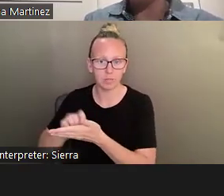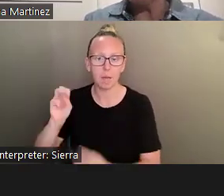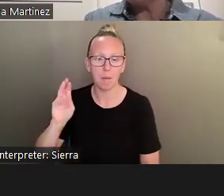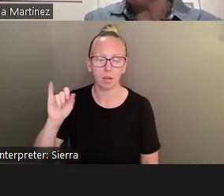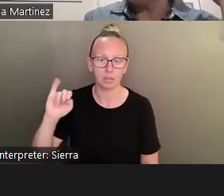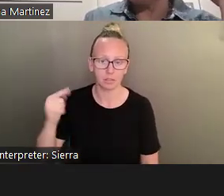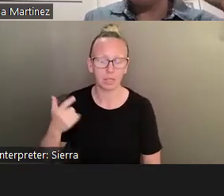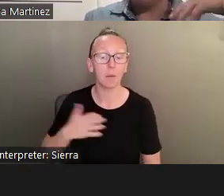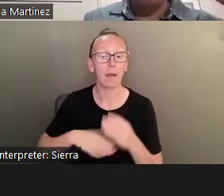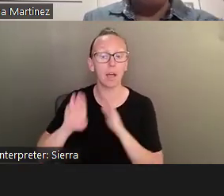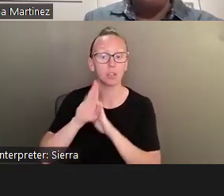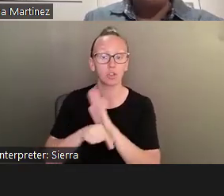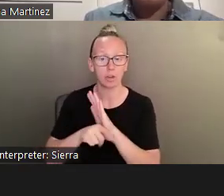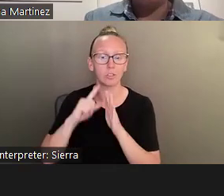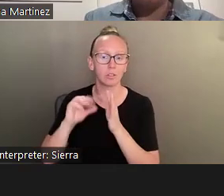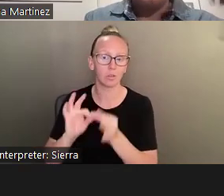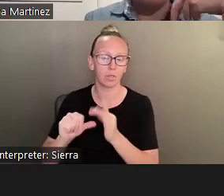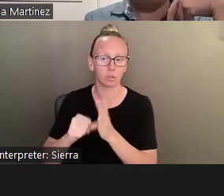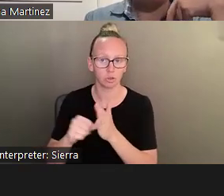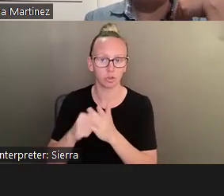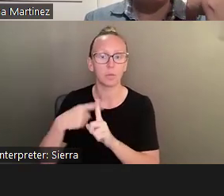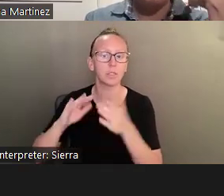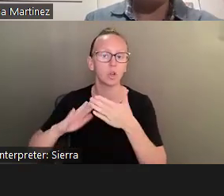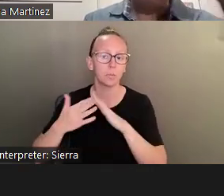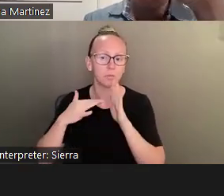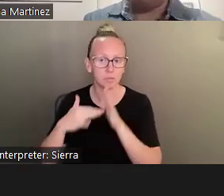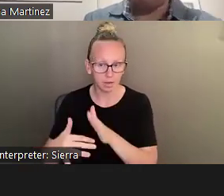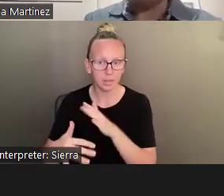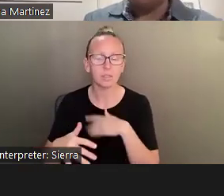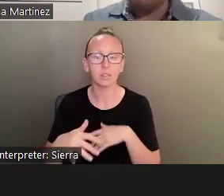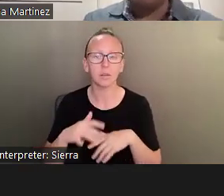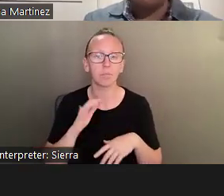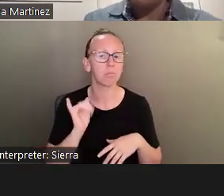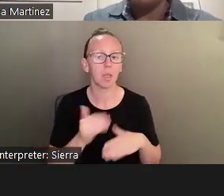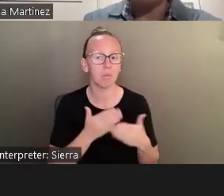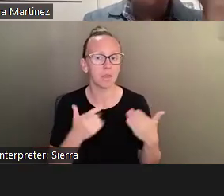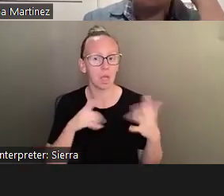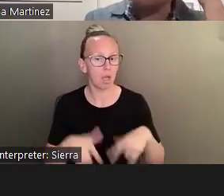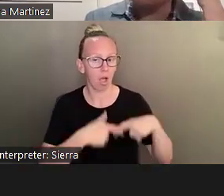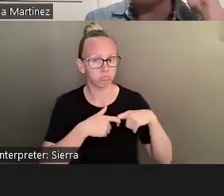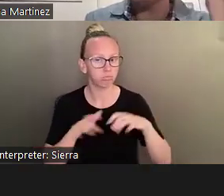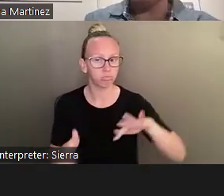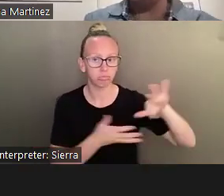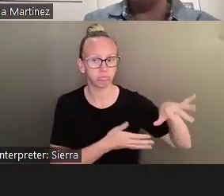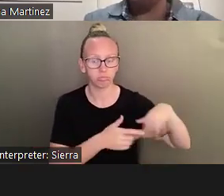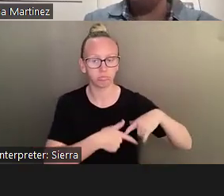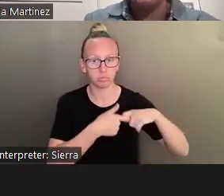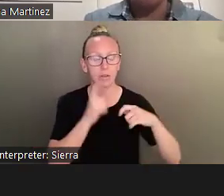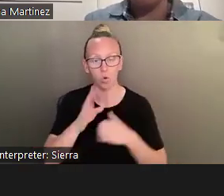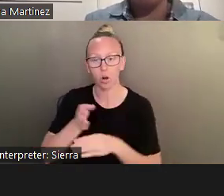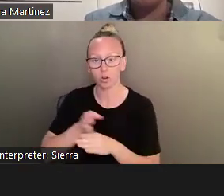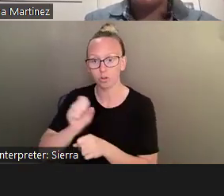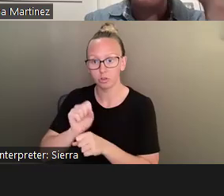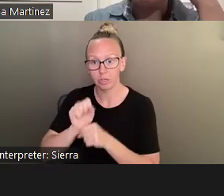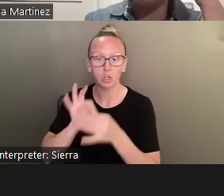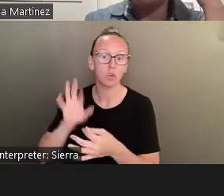in sculpture and also urban studies. And I had sort of put those things aside for a career in radio